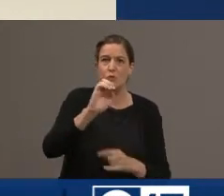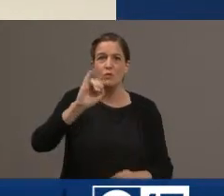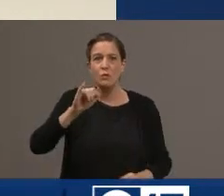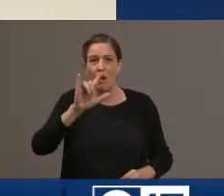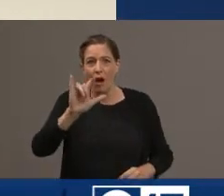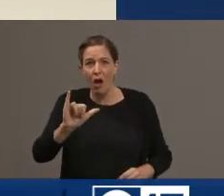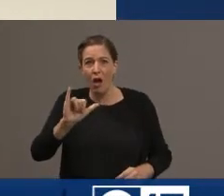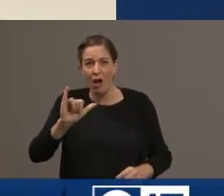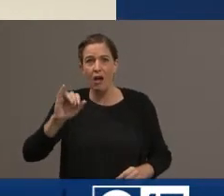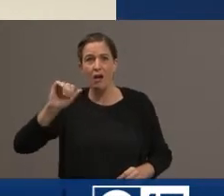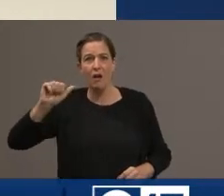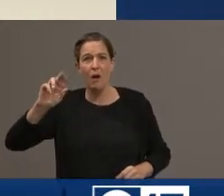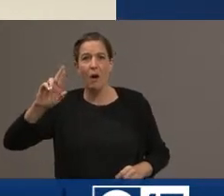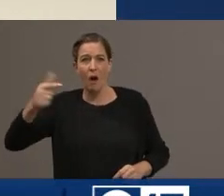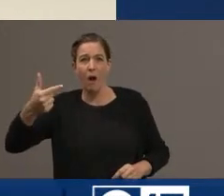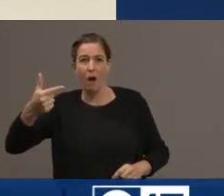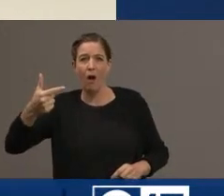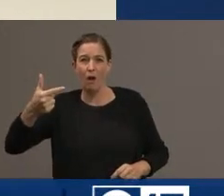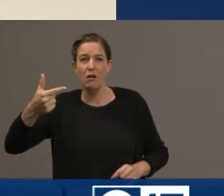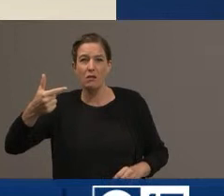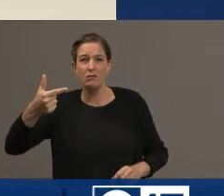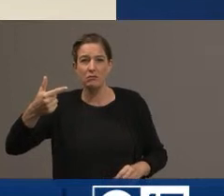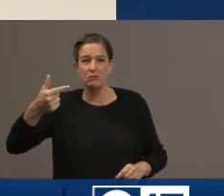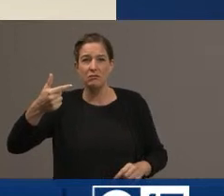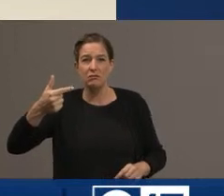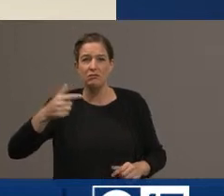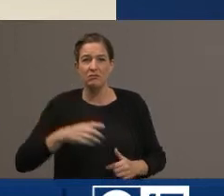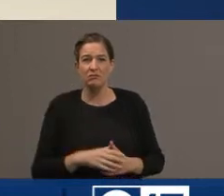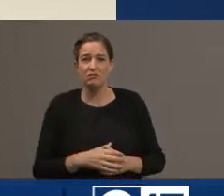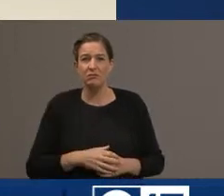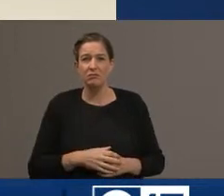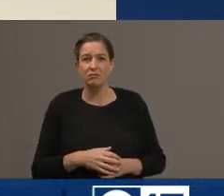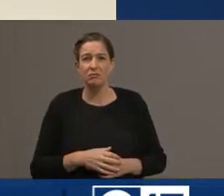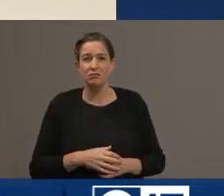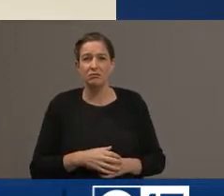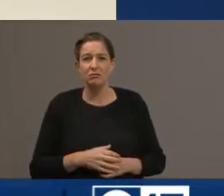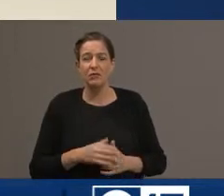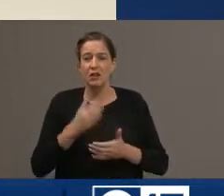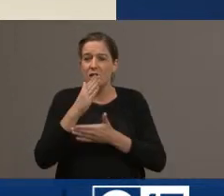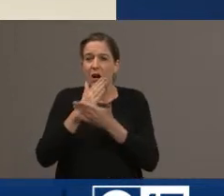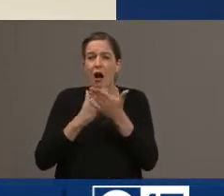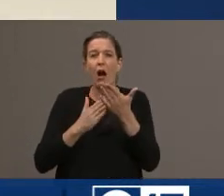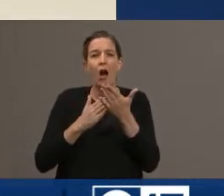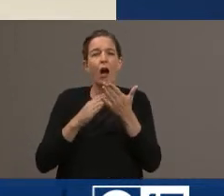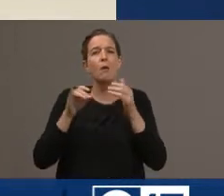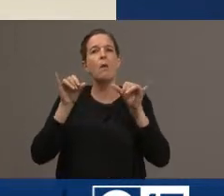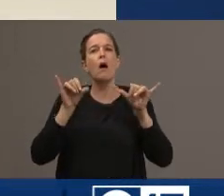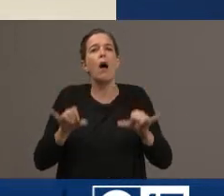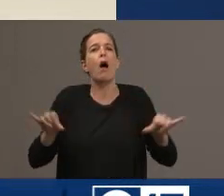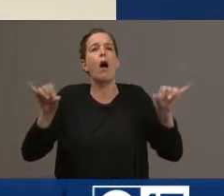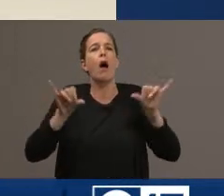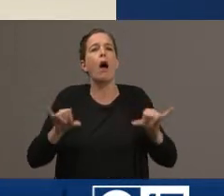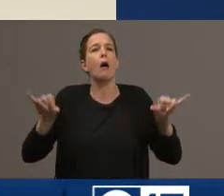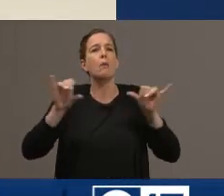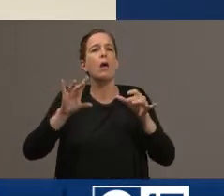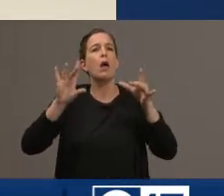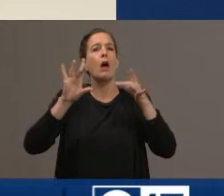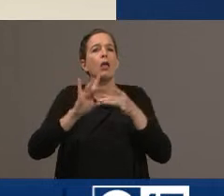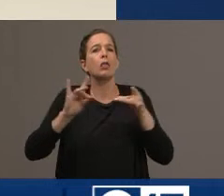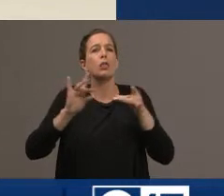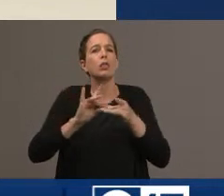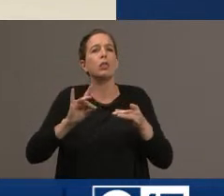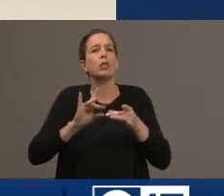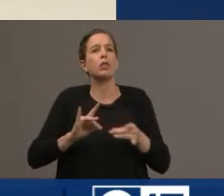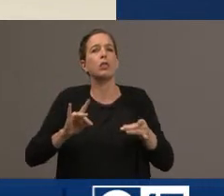happening here, but these are common terms that are being used around the country. This is Arizona's